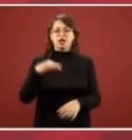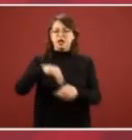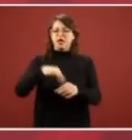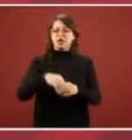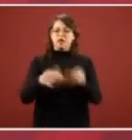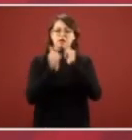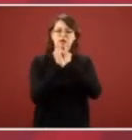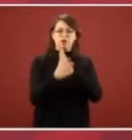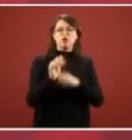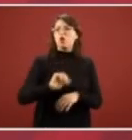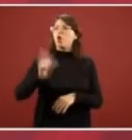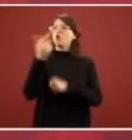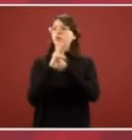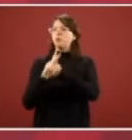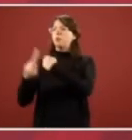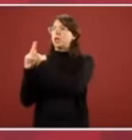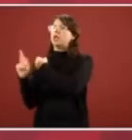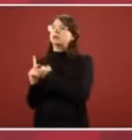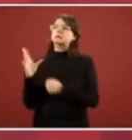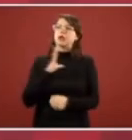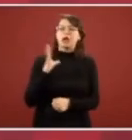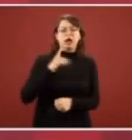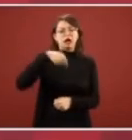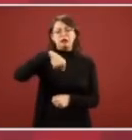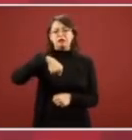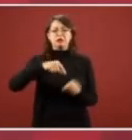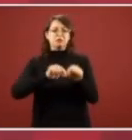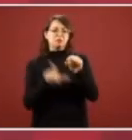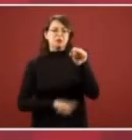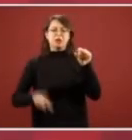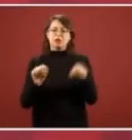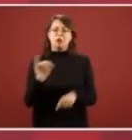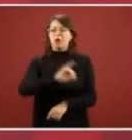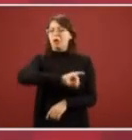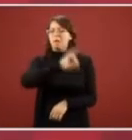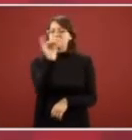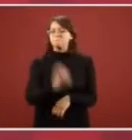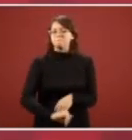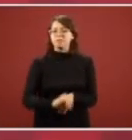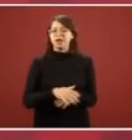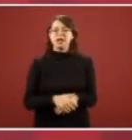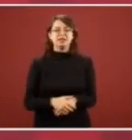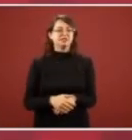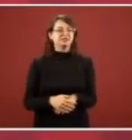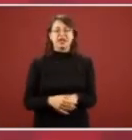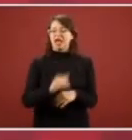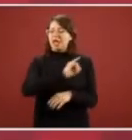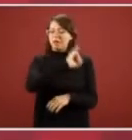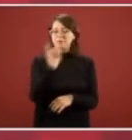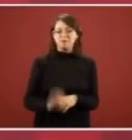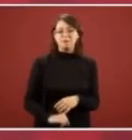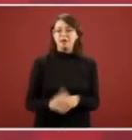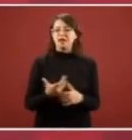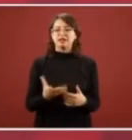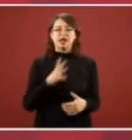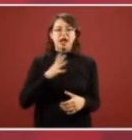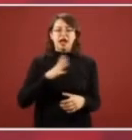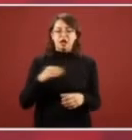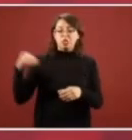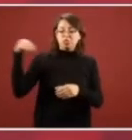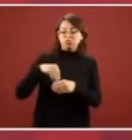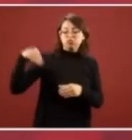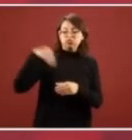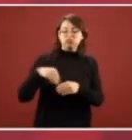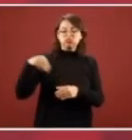other places. Aquí no. But not here. Aquí no. Aquí not no here. Había el ratón no. Loco, they didn't ni el carrusel. Have